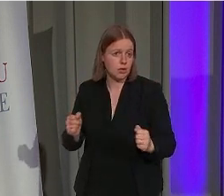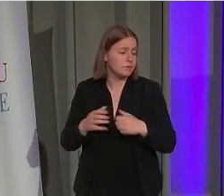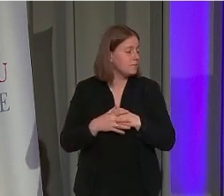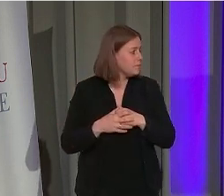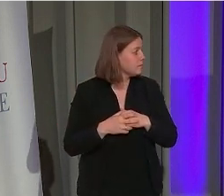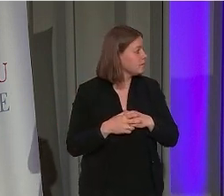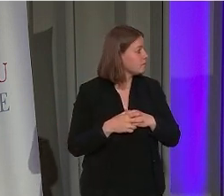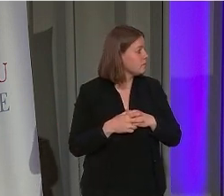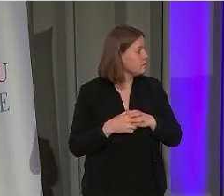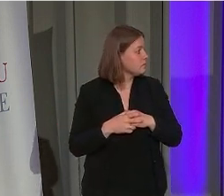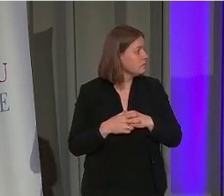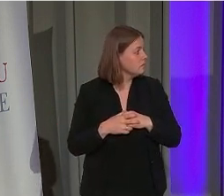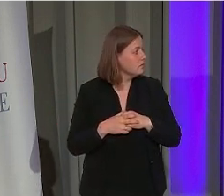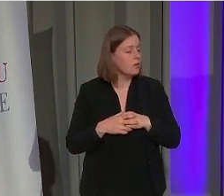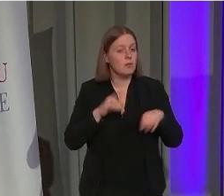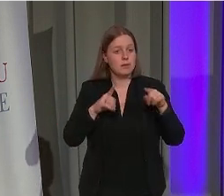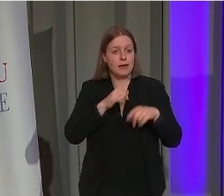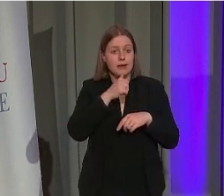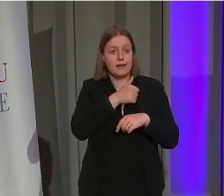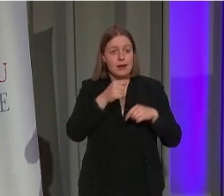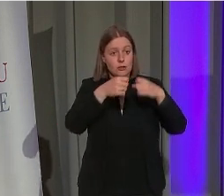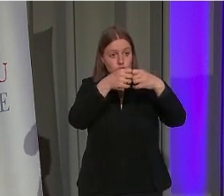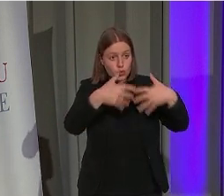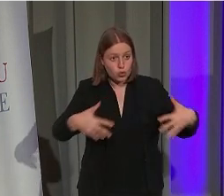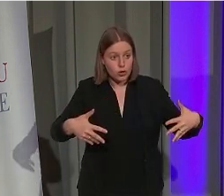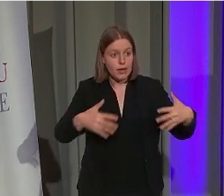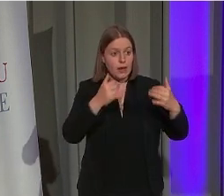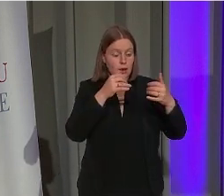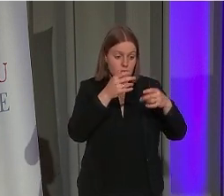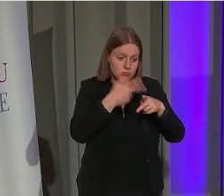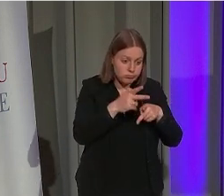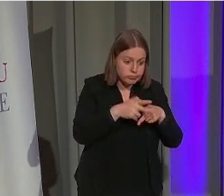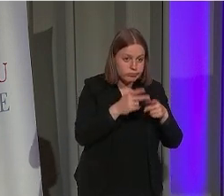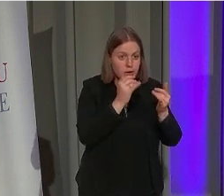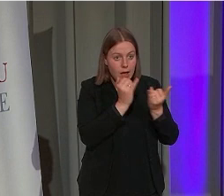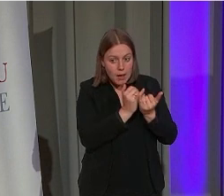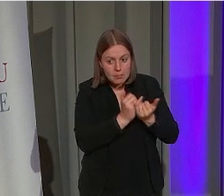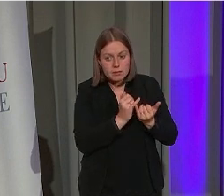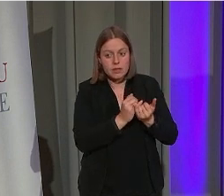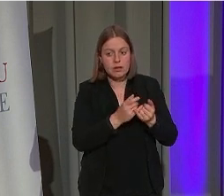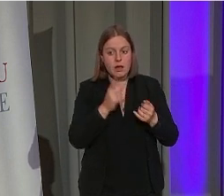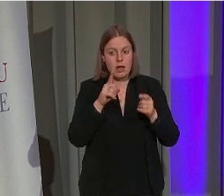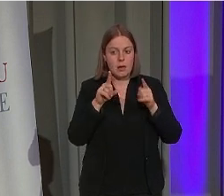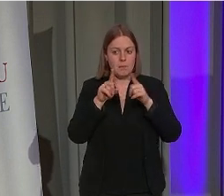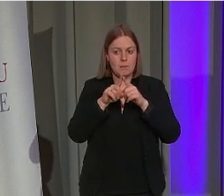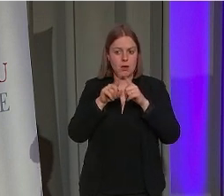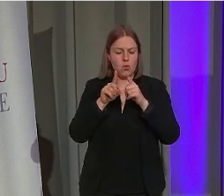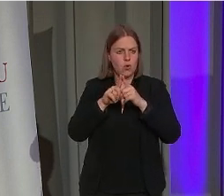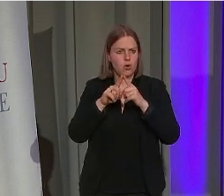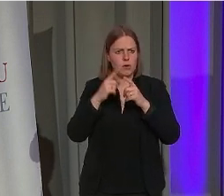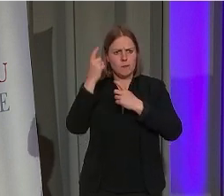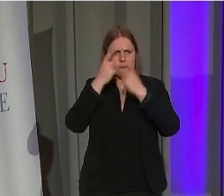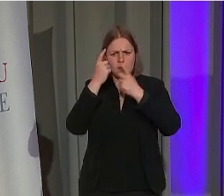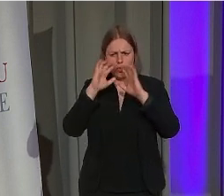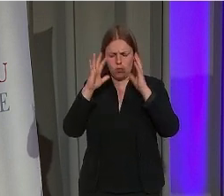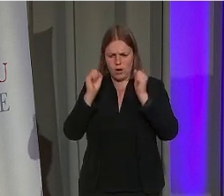building is accessible for everybody. Next to the structural adjustments, we also had a